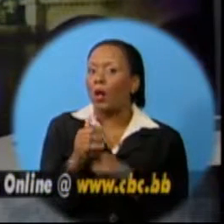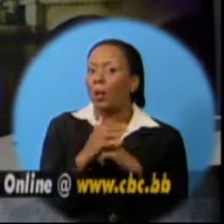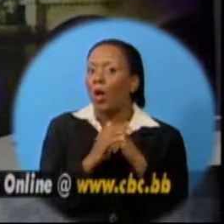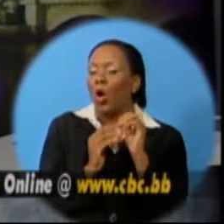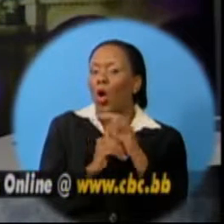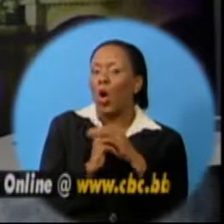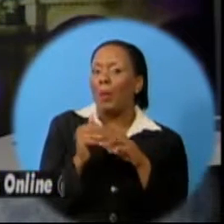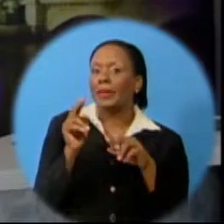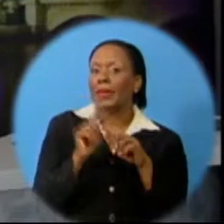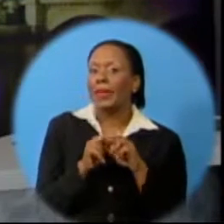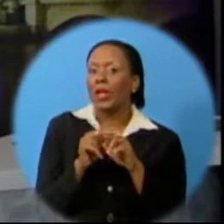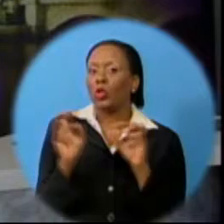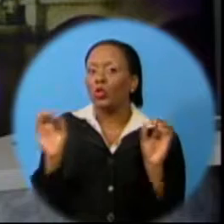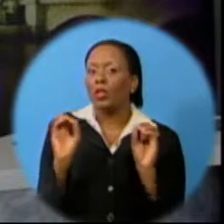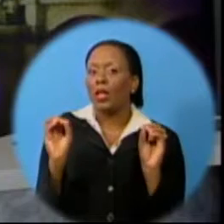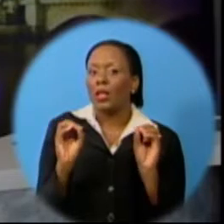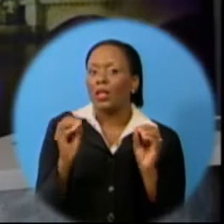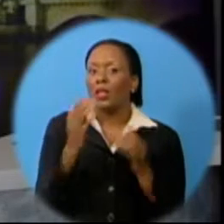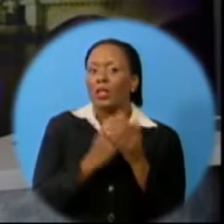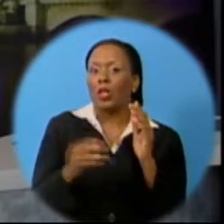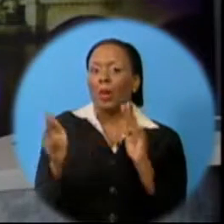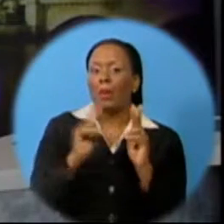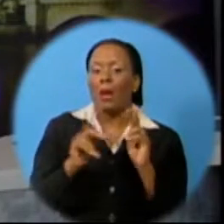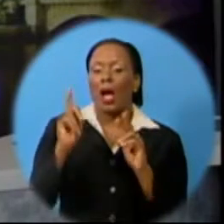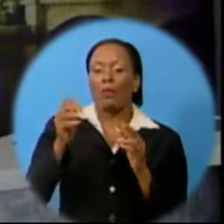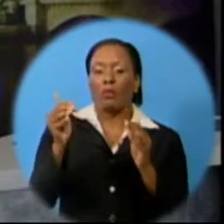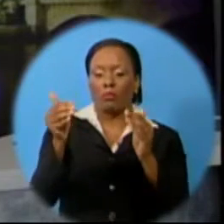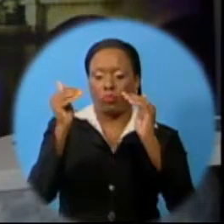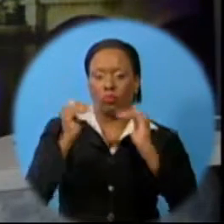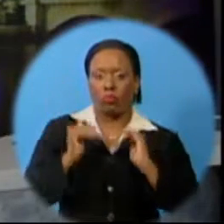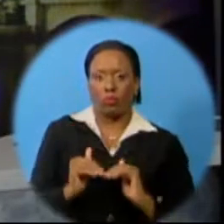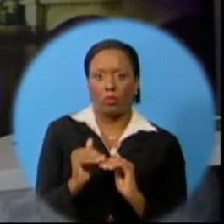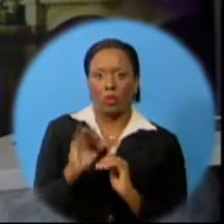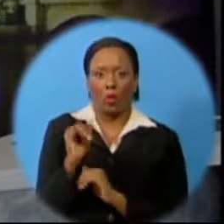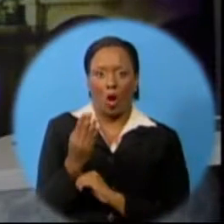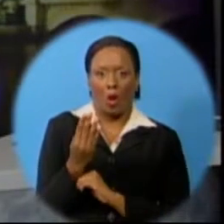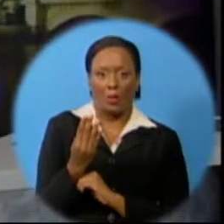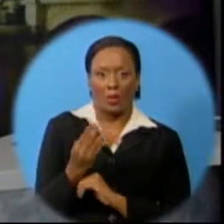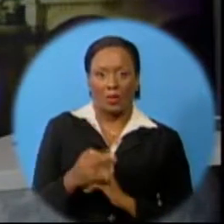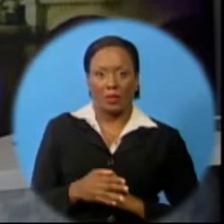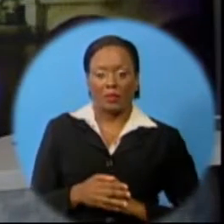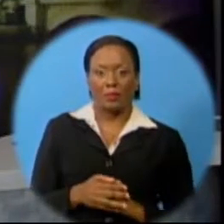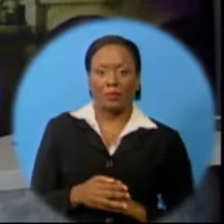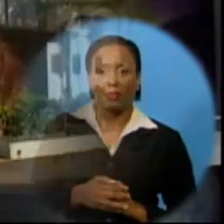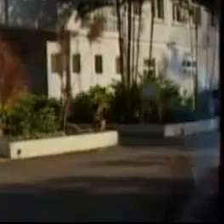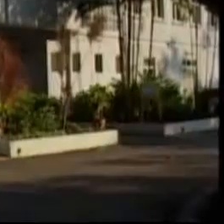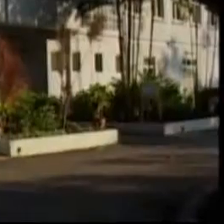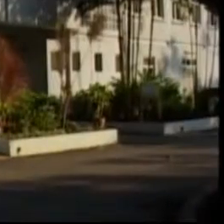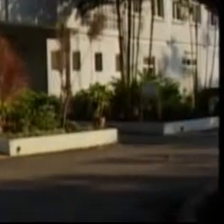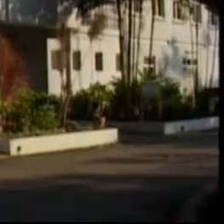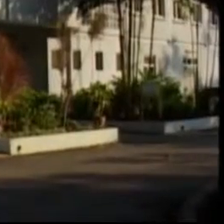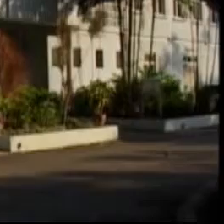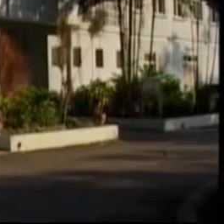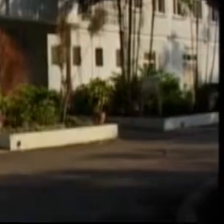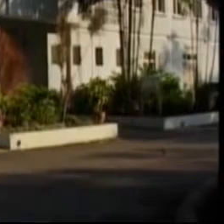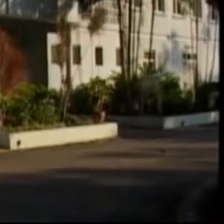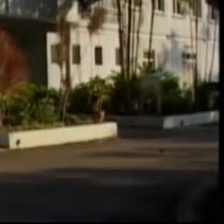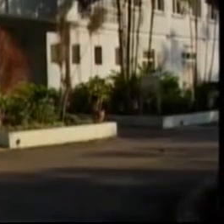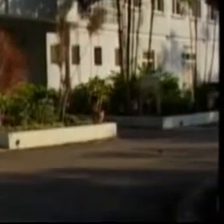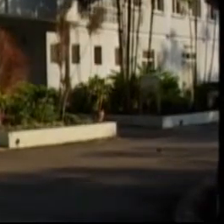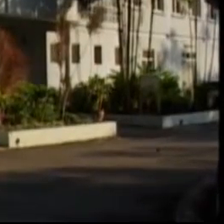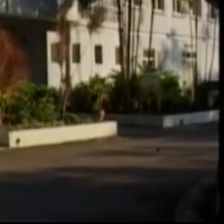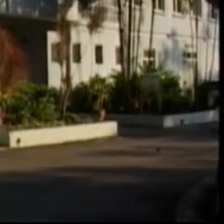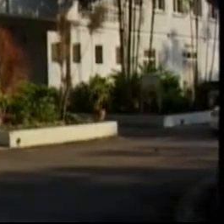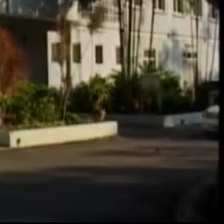lightly some public sector workers having to revert to their substantive posts. General Secretary of the Union, Dennis Clark, made the point